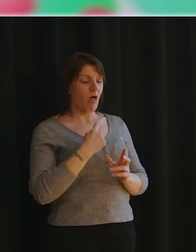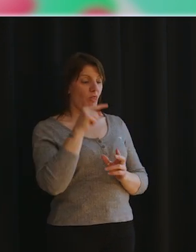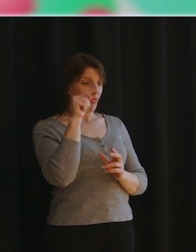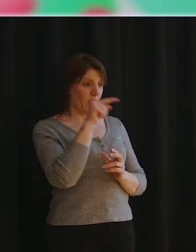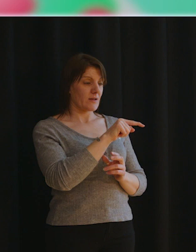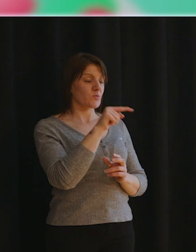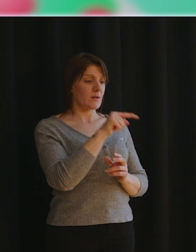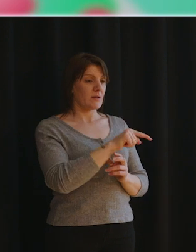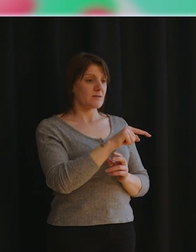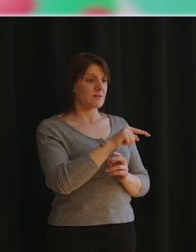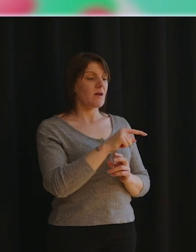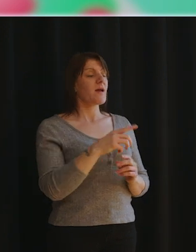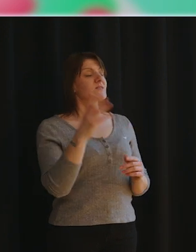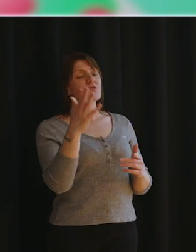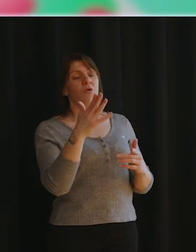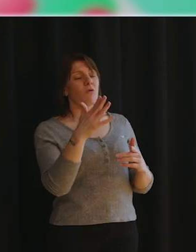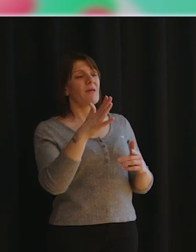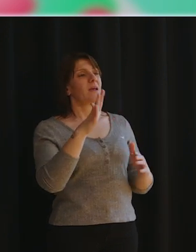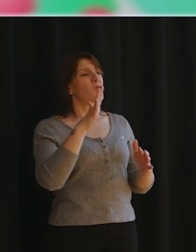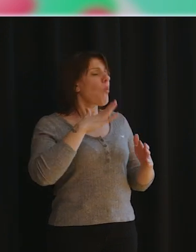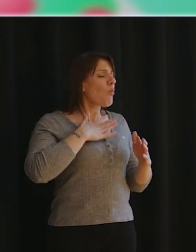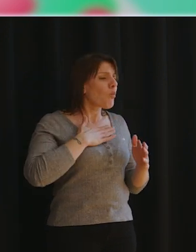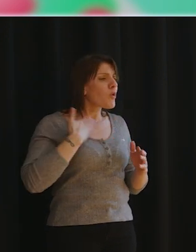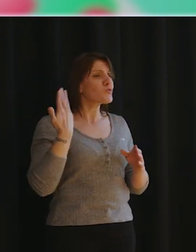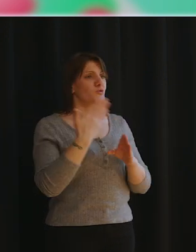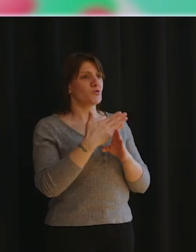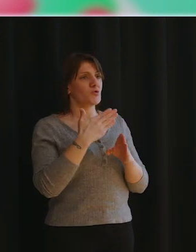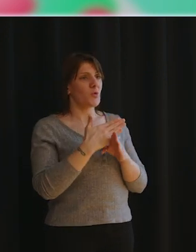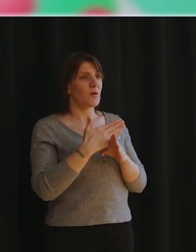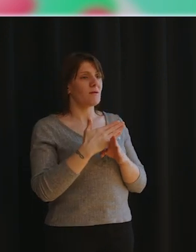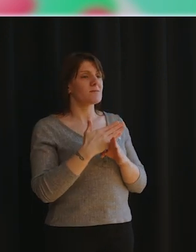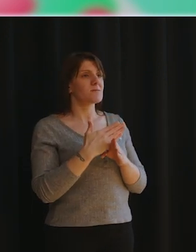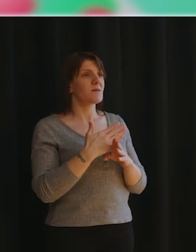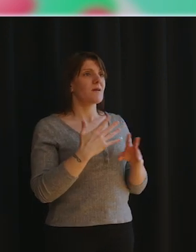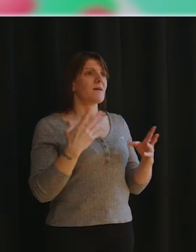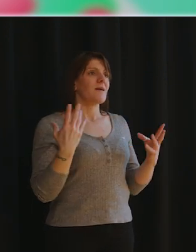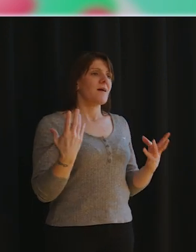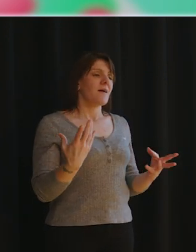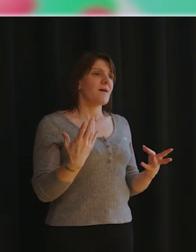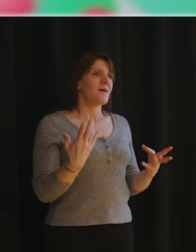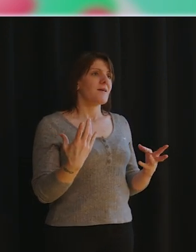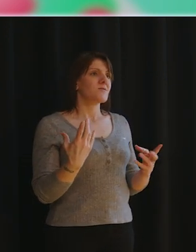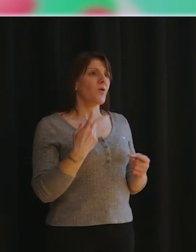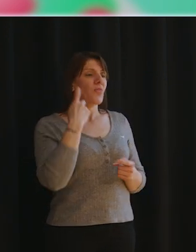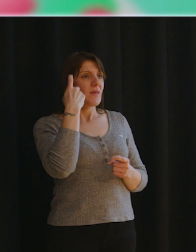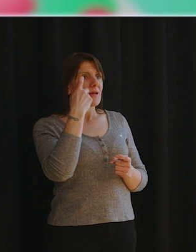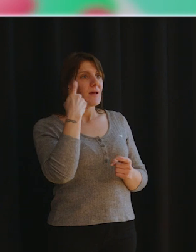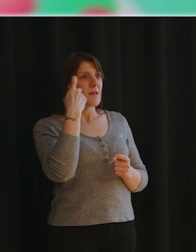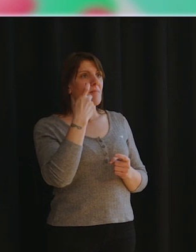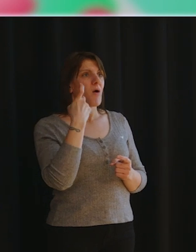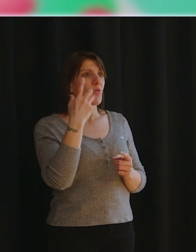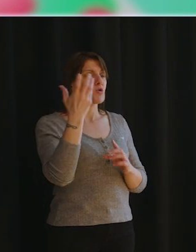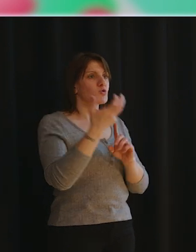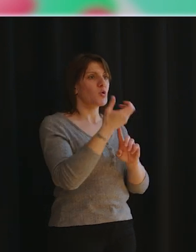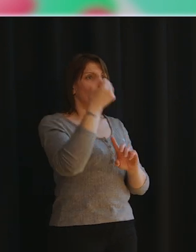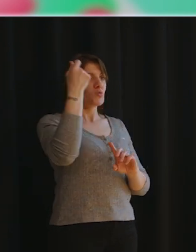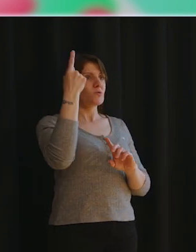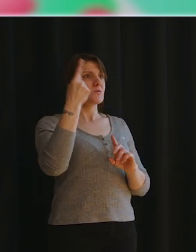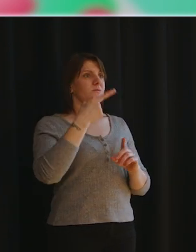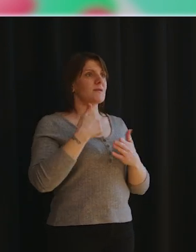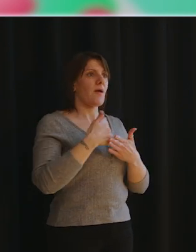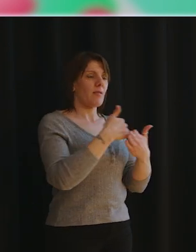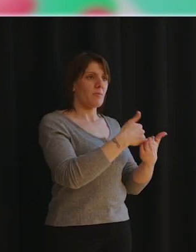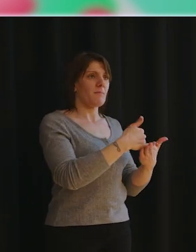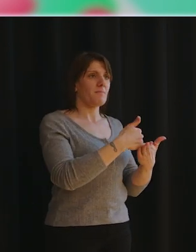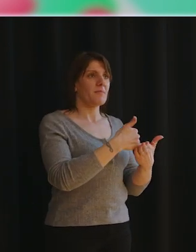amount of anxiety, and we know that when to push, and this is where we start to think about some of the practical solutions through it. And